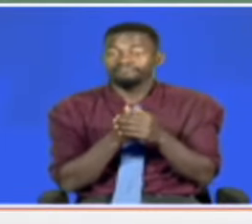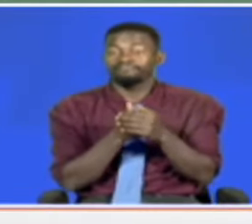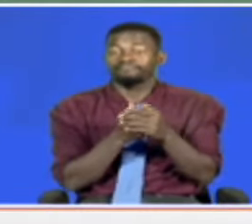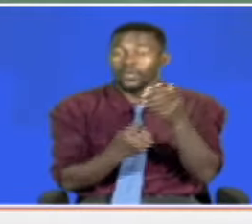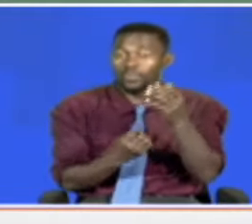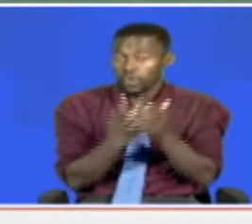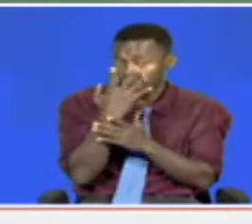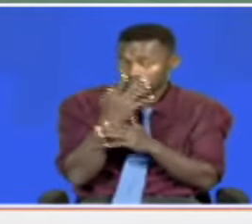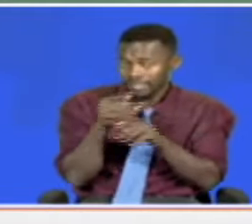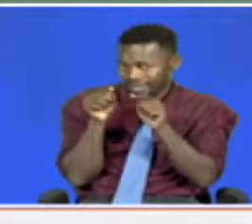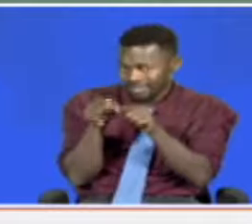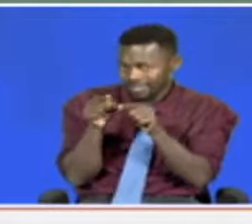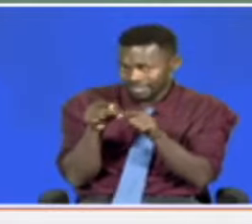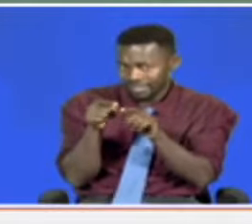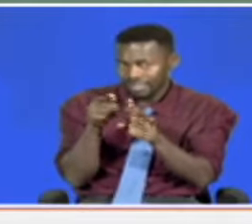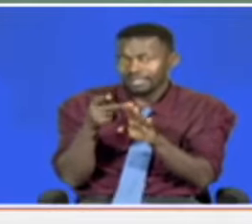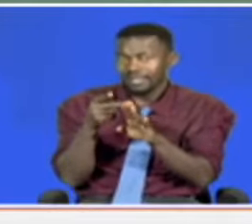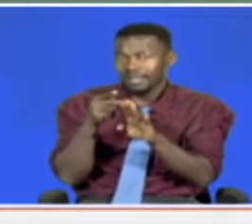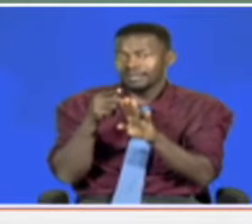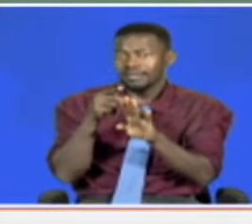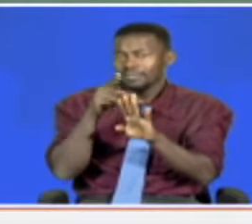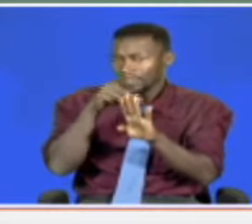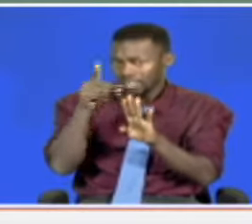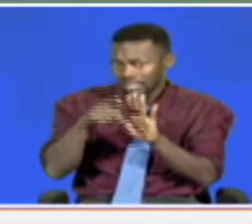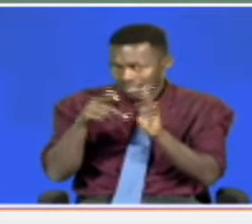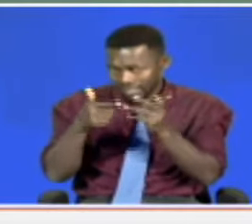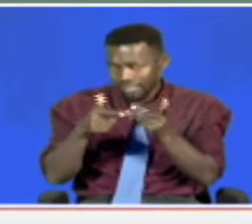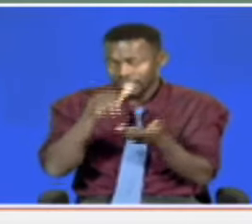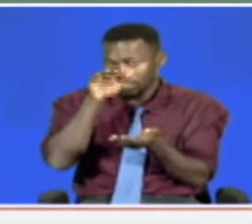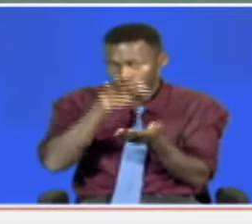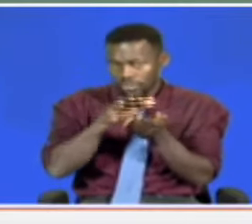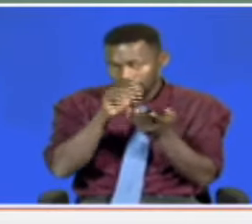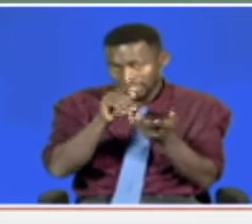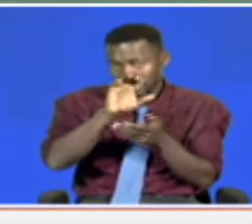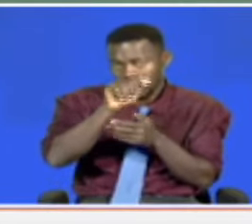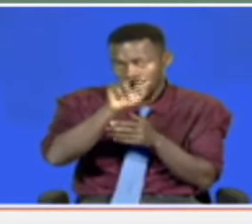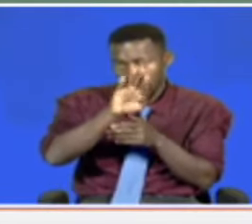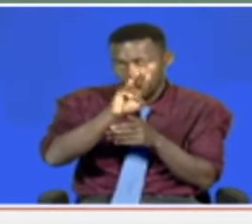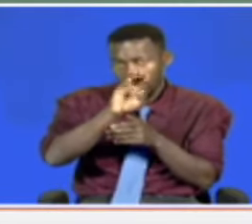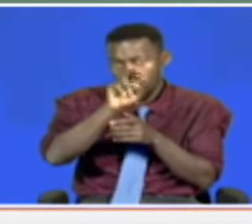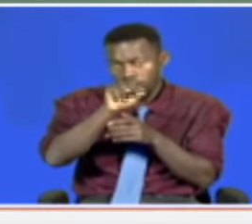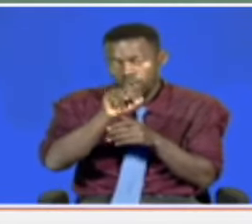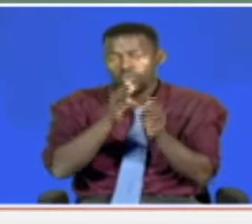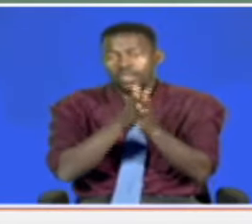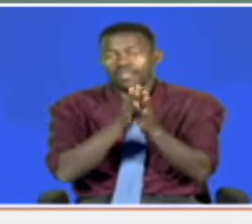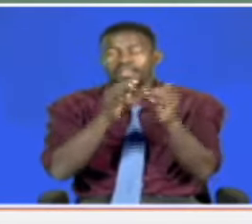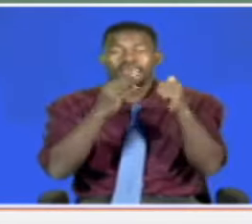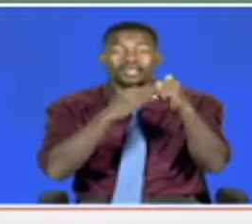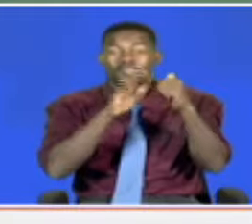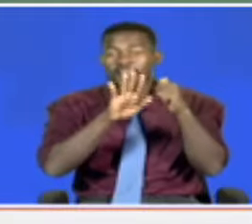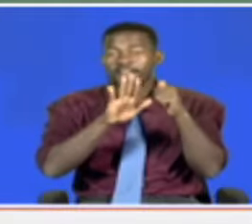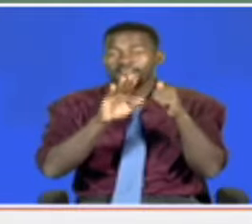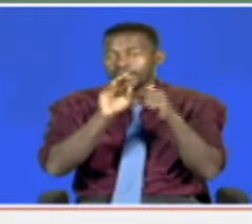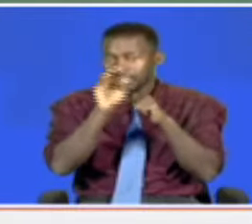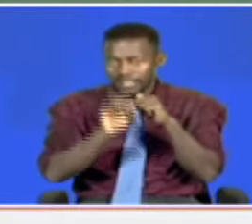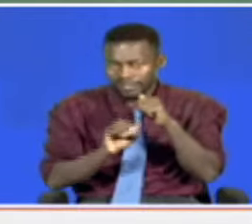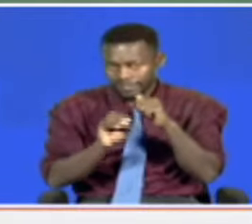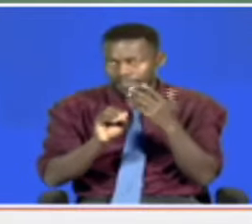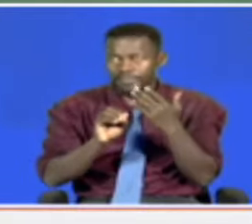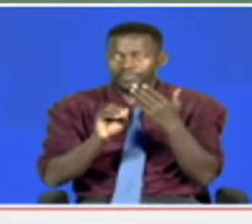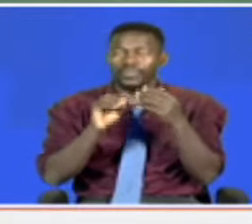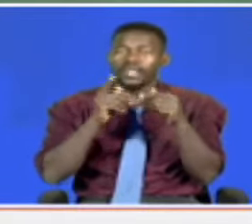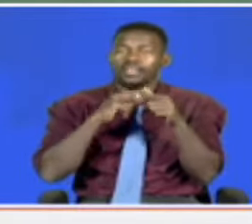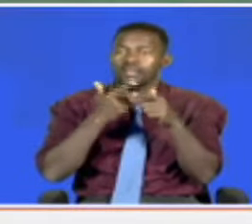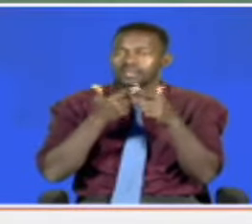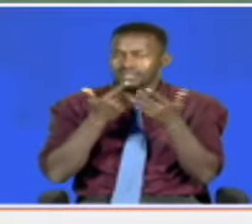we reduce our carbon emissions by 95%. That is very, very, very significant. And then I think for me, the one that I'm